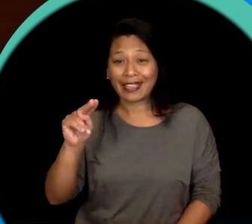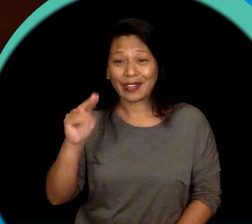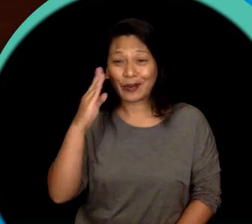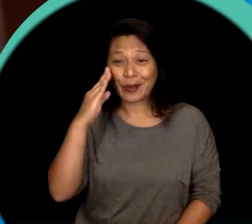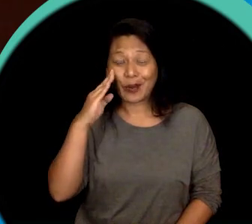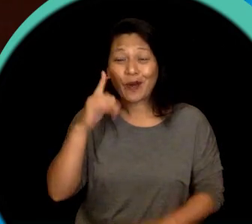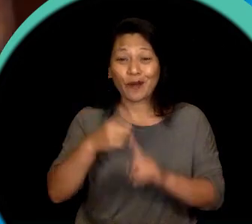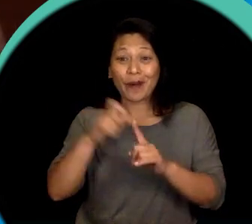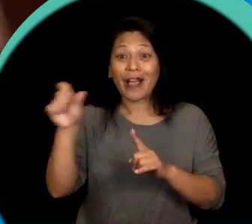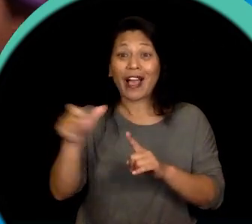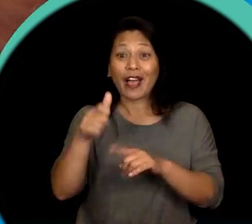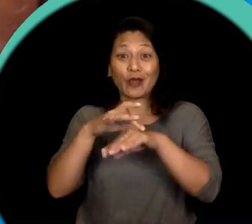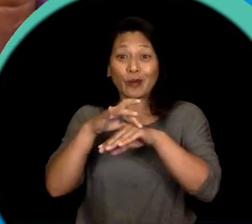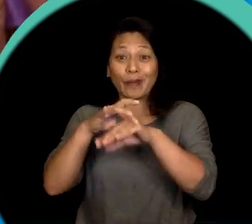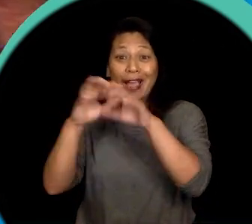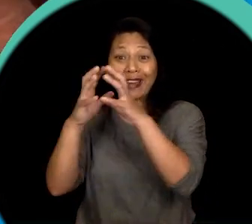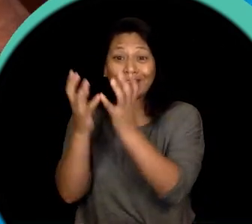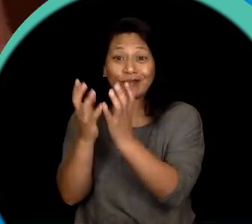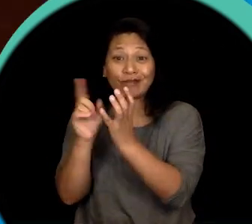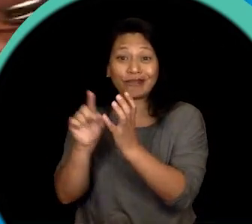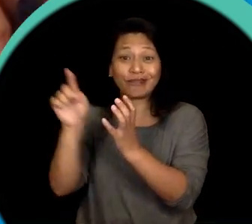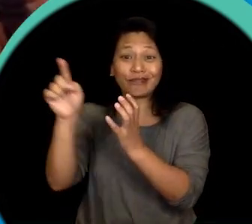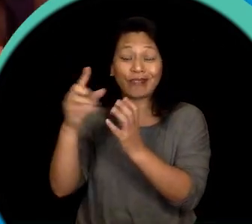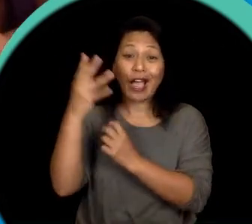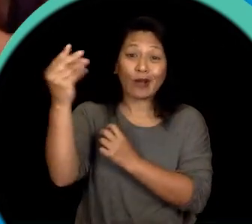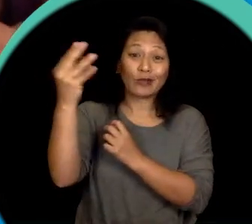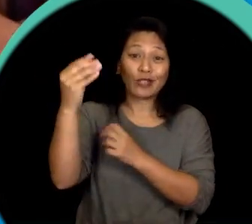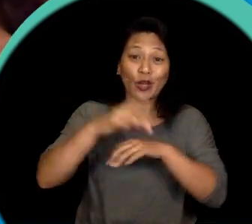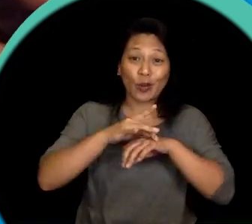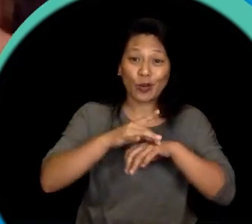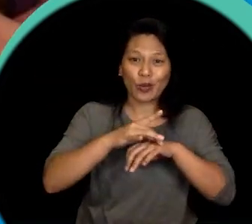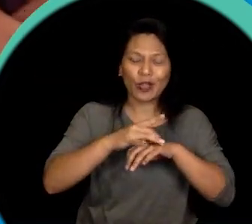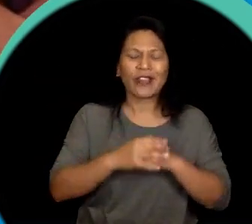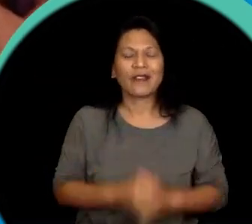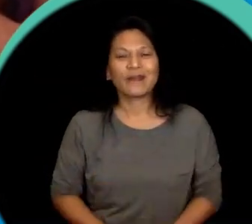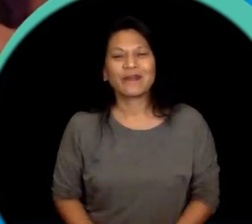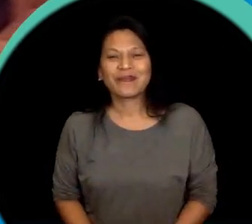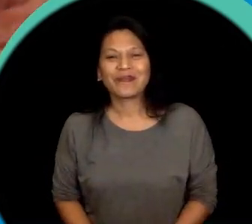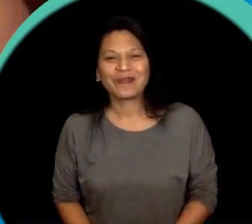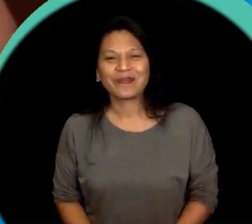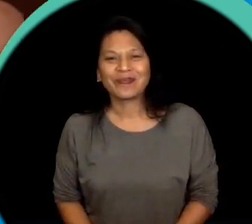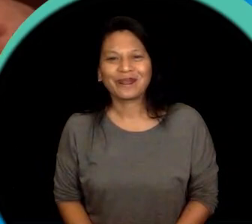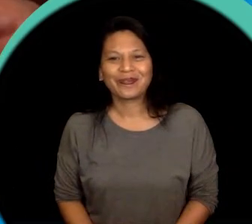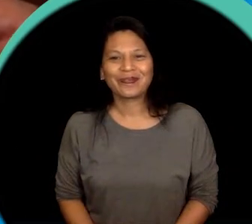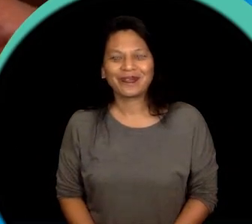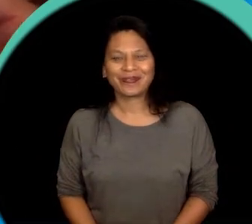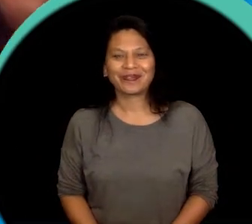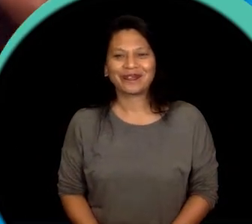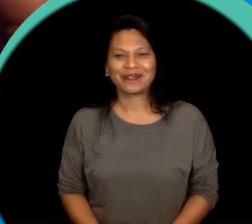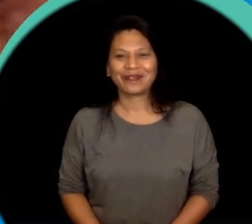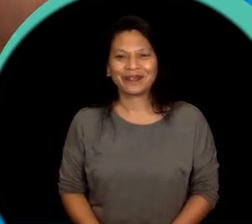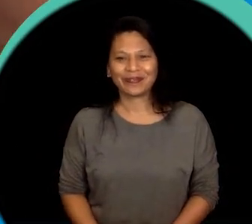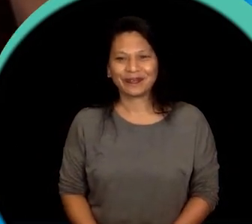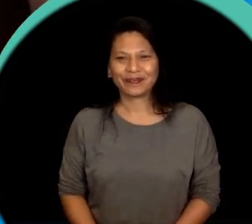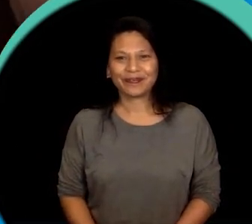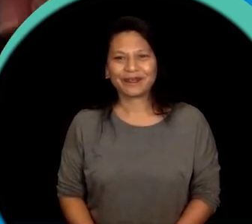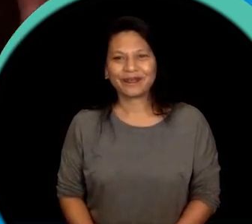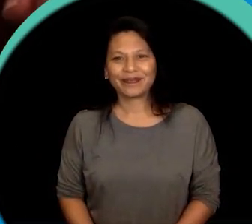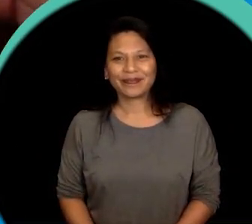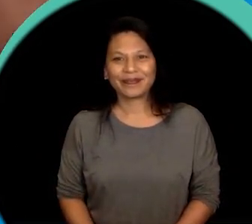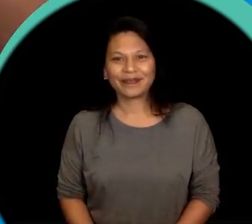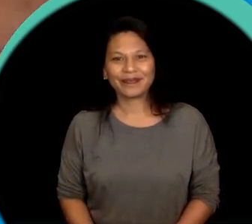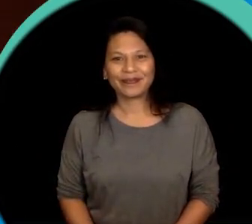way I feel more free to use my imagination. Oh no! So let's keep that for now, and let's